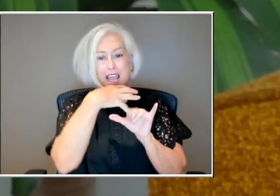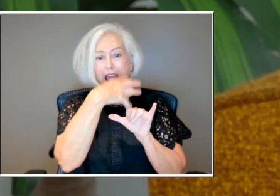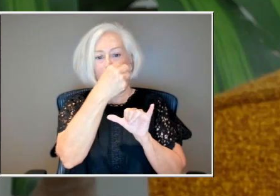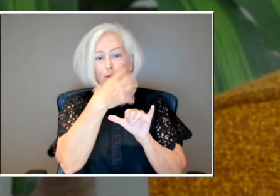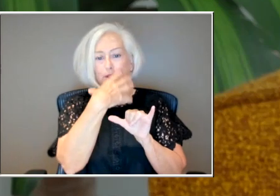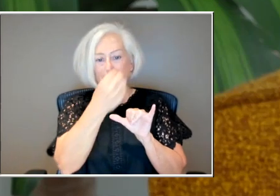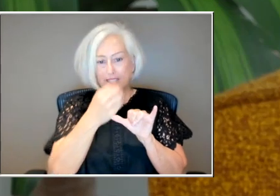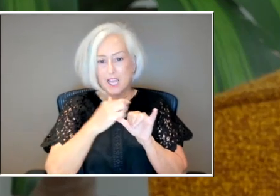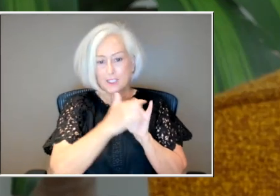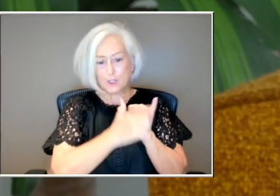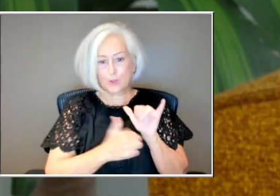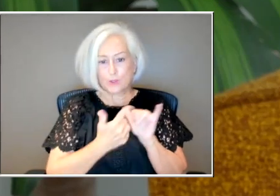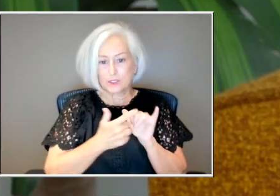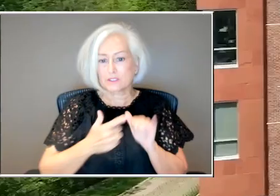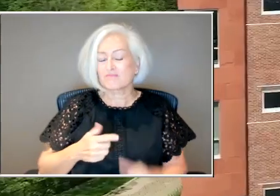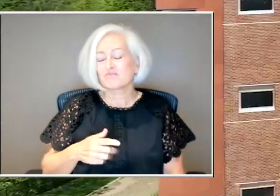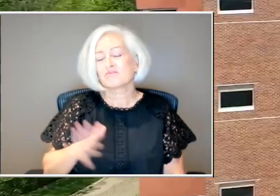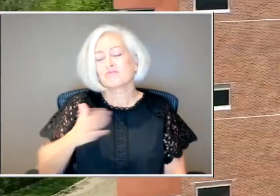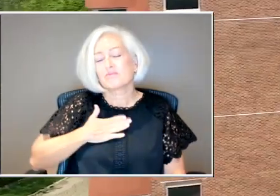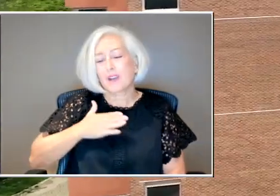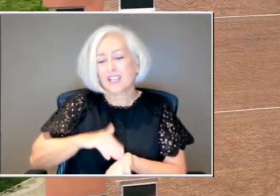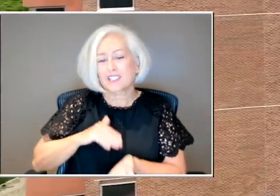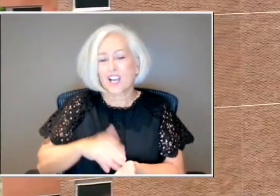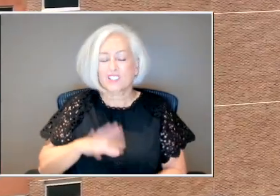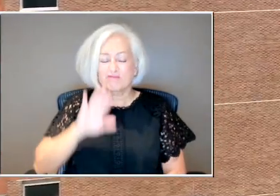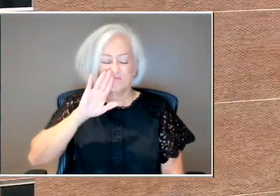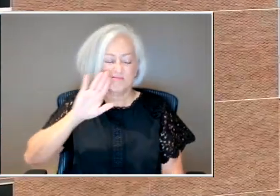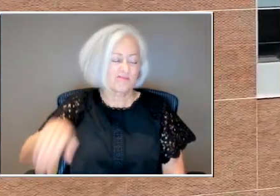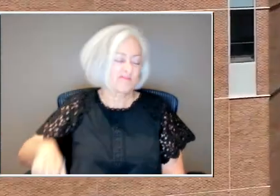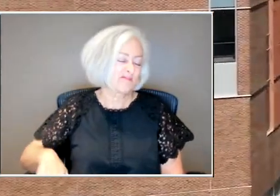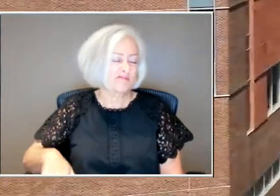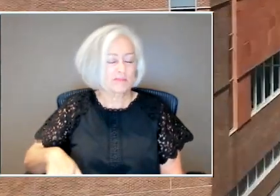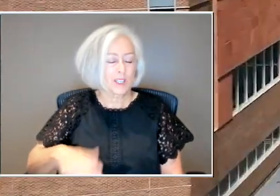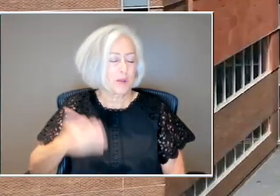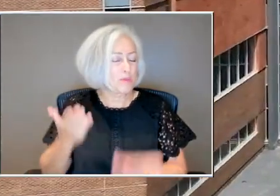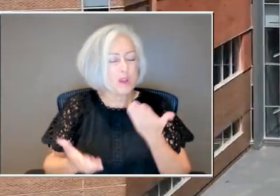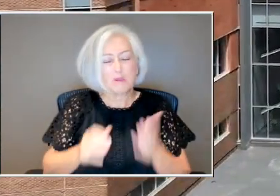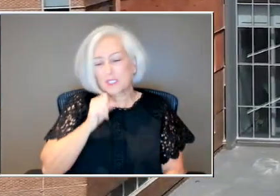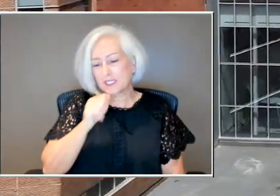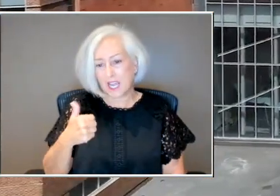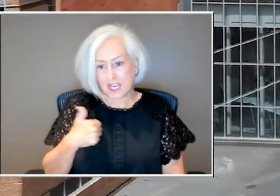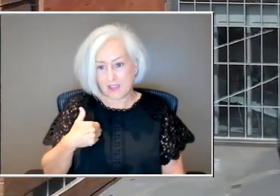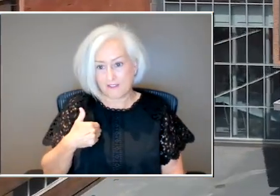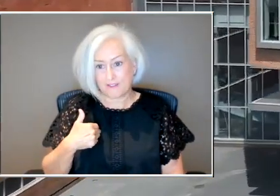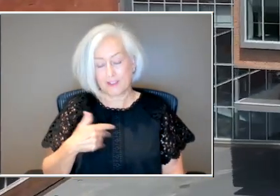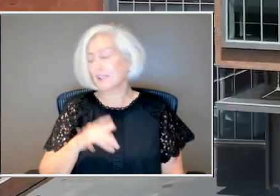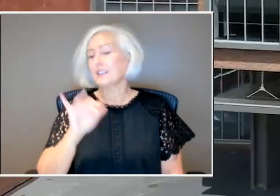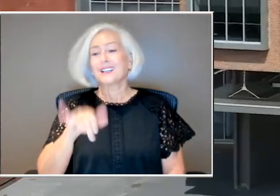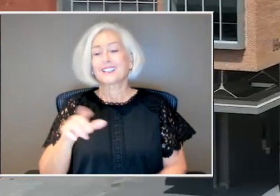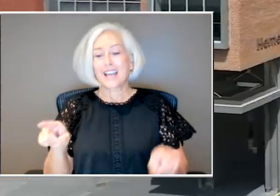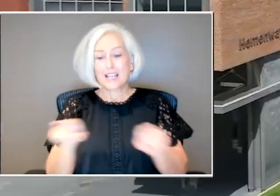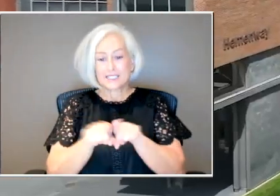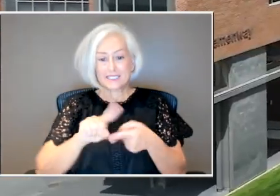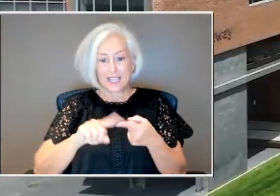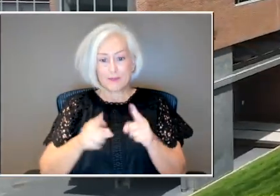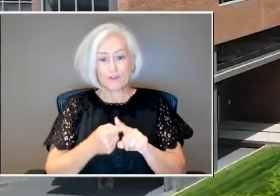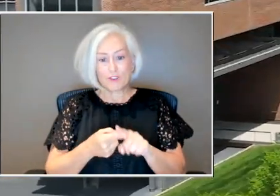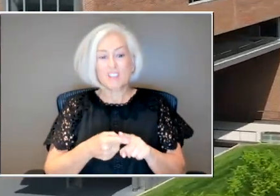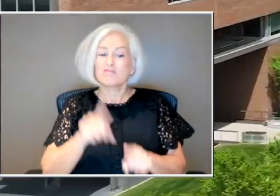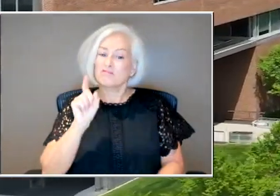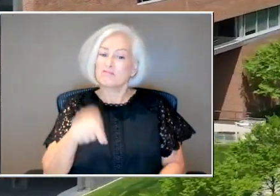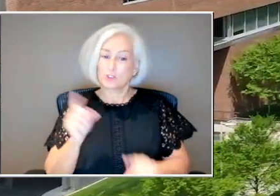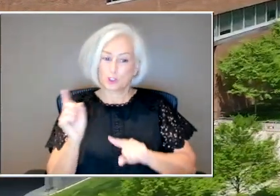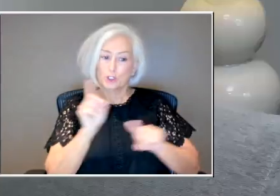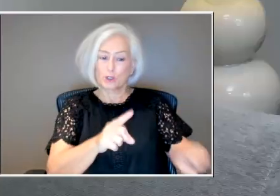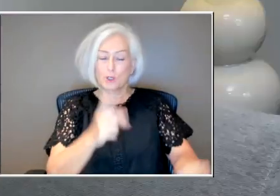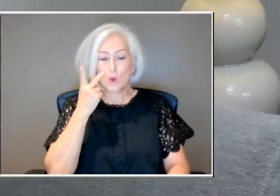which is pretty common, as I hear. That same friend suggested she see Dr. Austin Findley at the University of Kansas